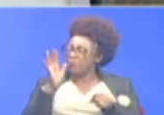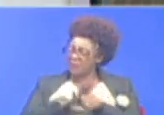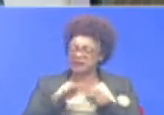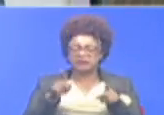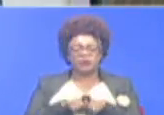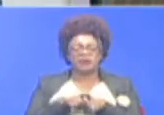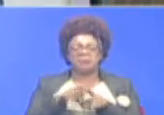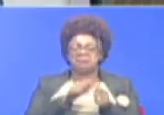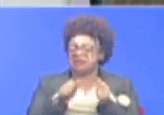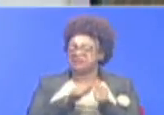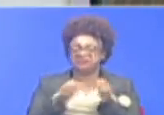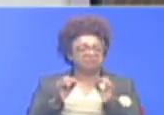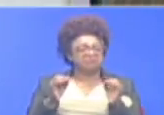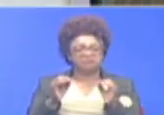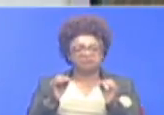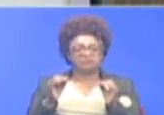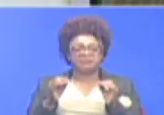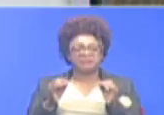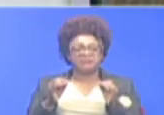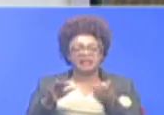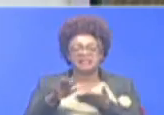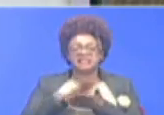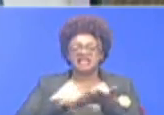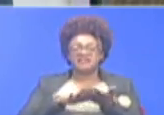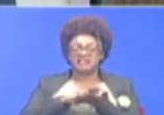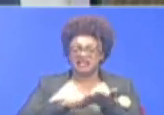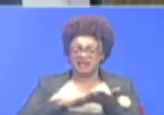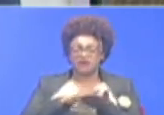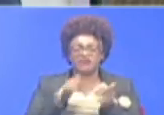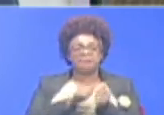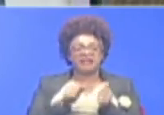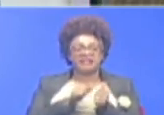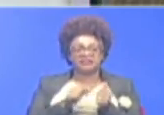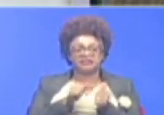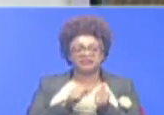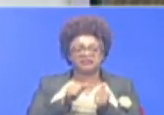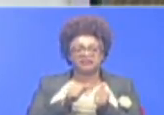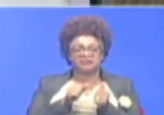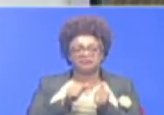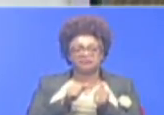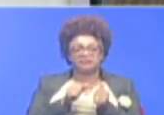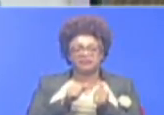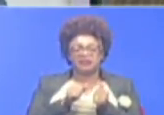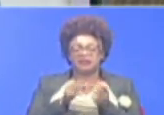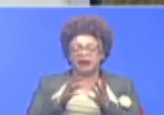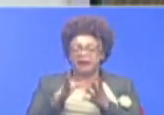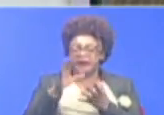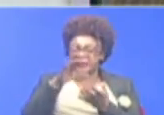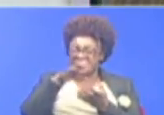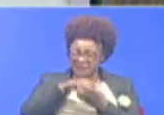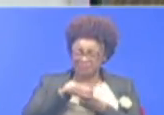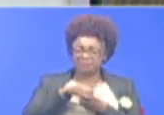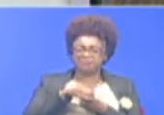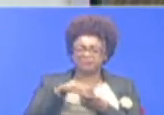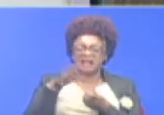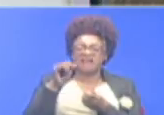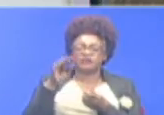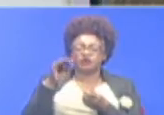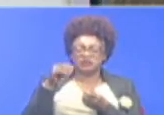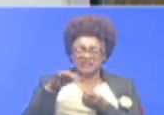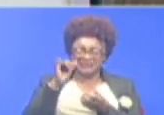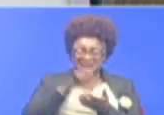maize. The reason being, the surface area of the maize grain mm-hmm. Houses the aflatoxin, and it stays there, it holds on